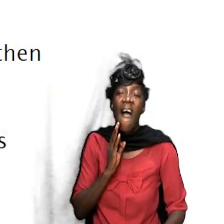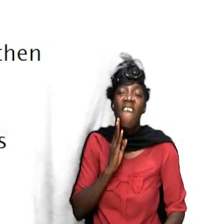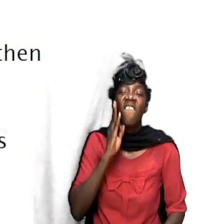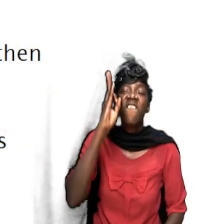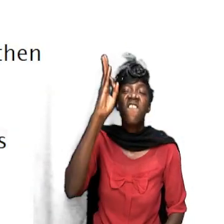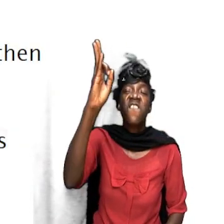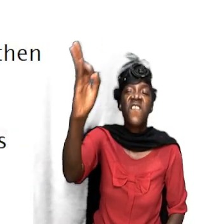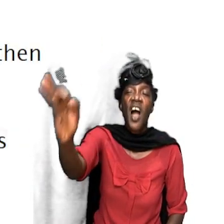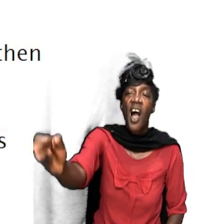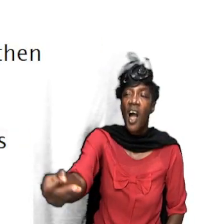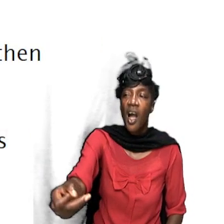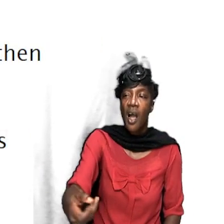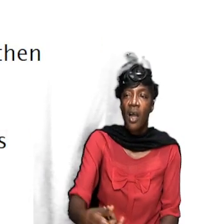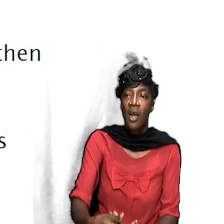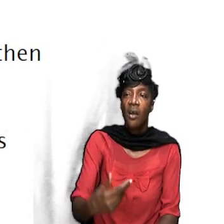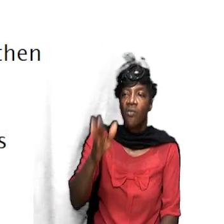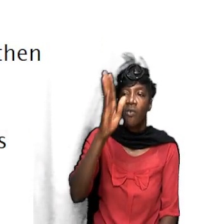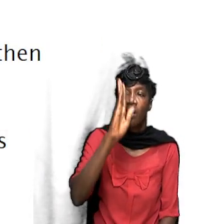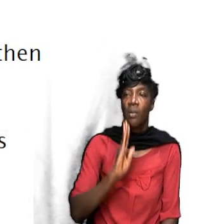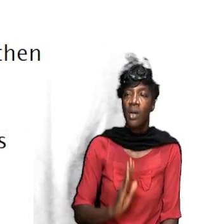Lord.